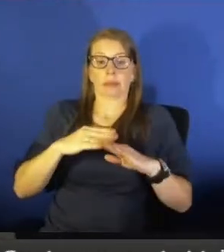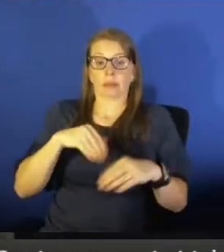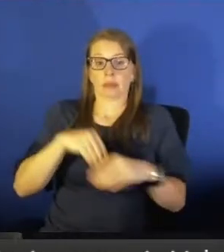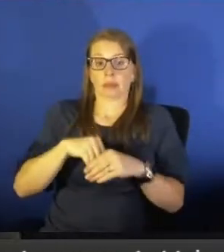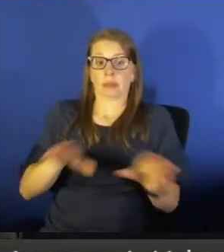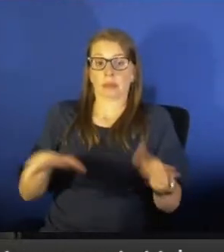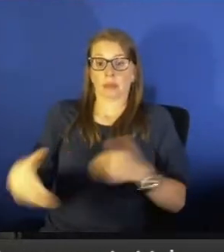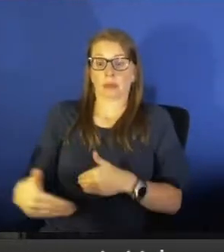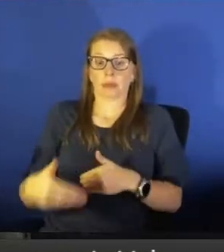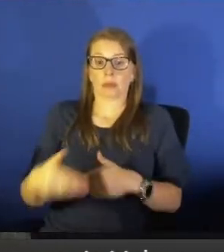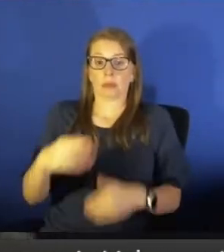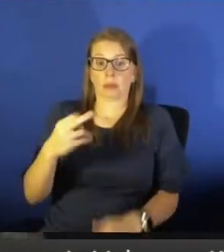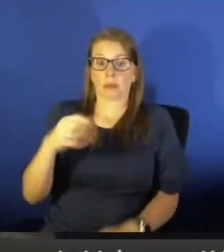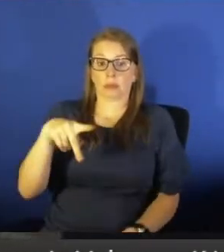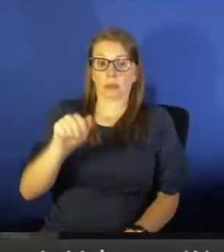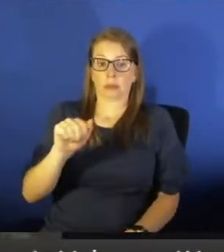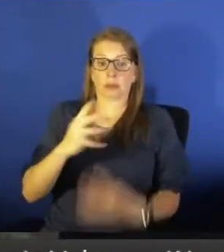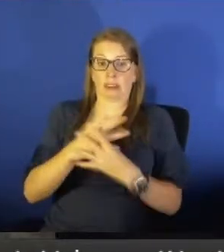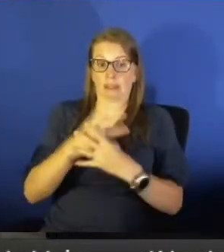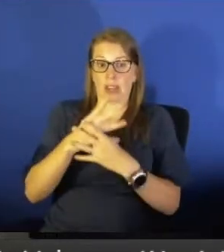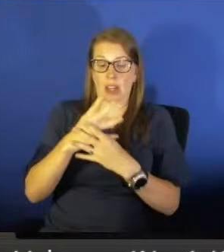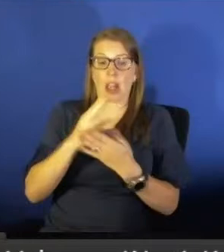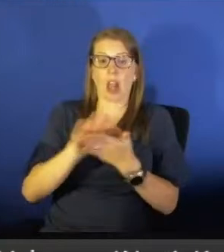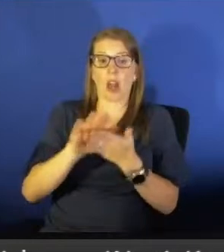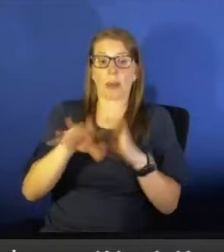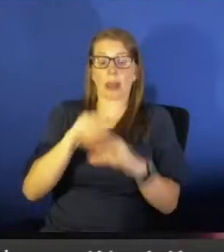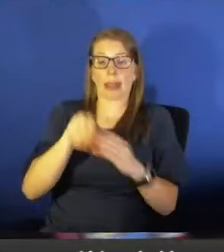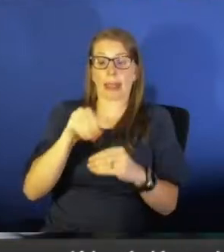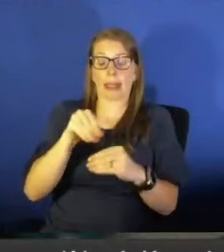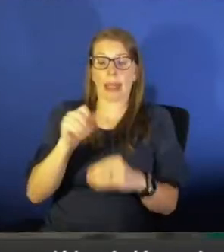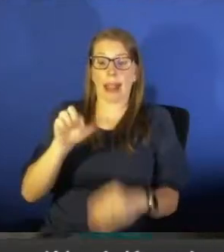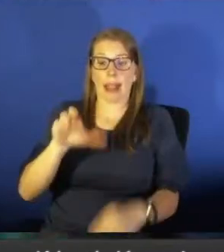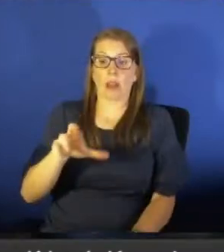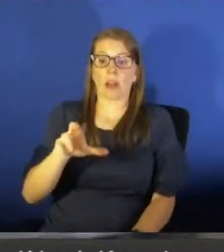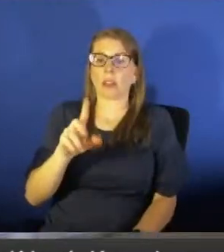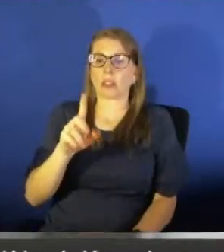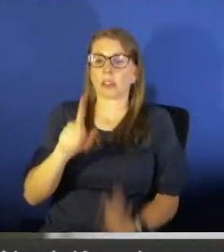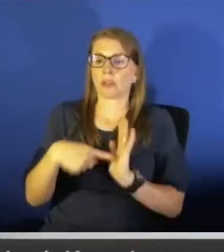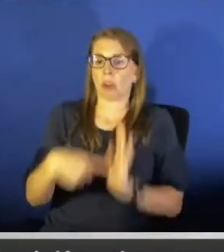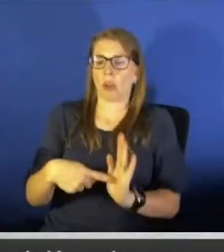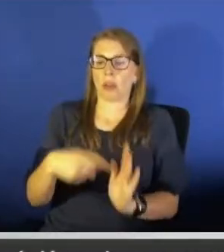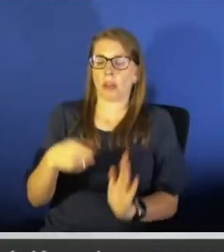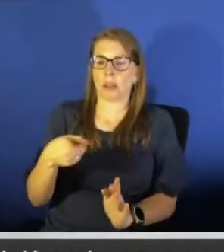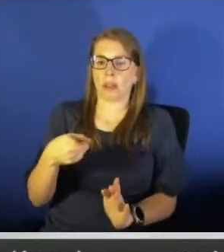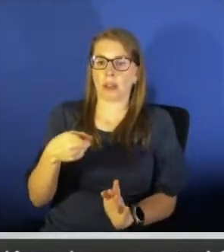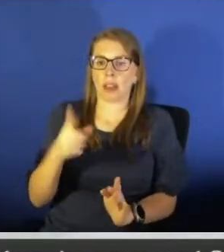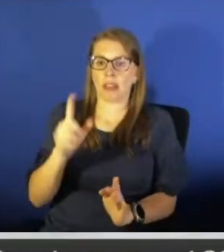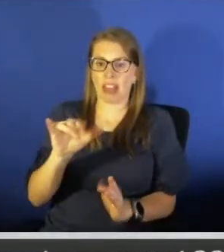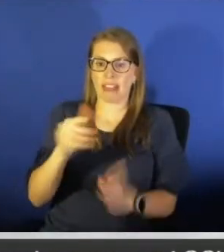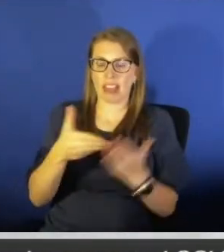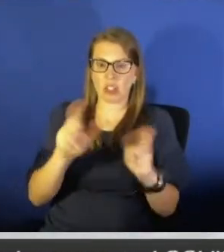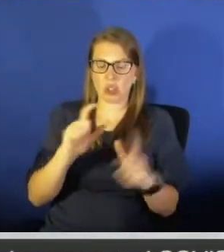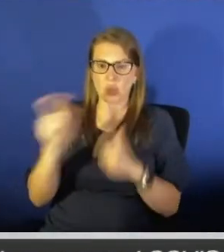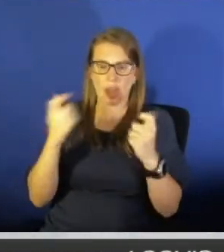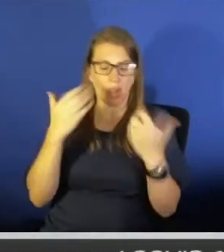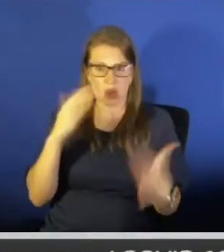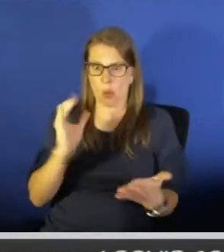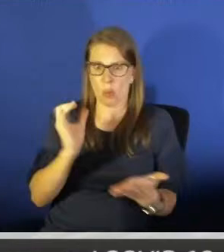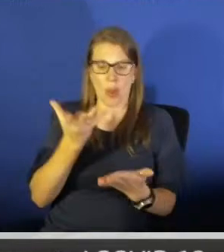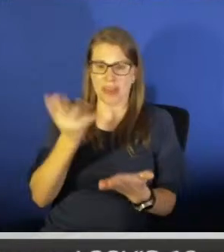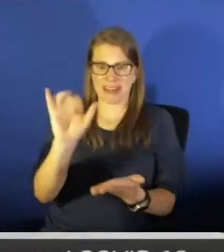have the HEPA filter in here to help clean the air. And let's show people the HEPA filter while you're answering a question. That thing is huge. I didn't know what that was. I had to ask